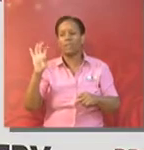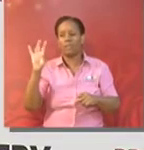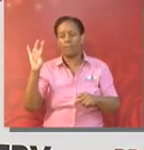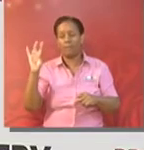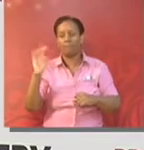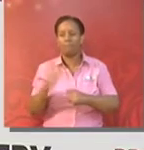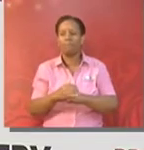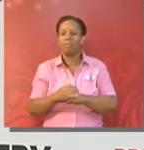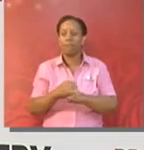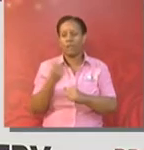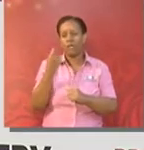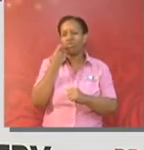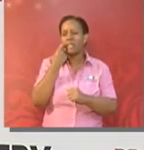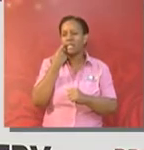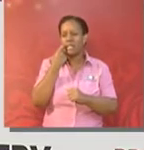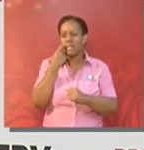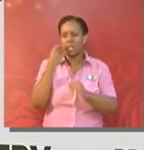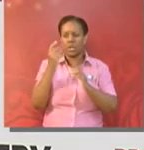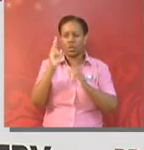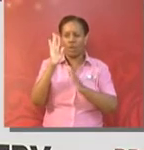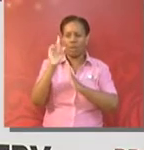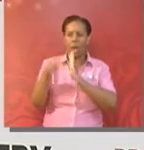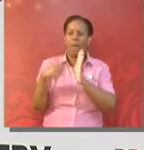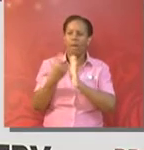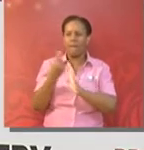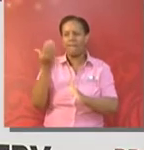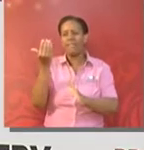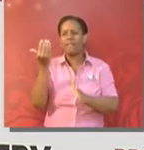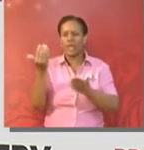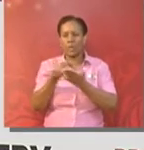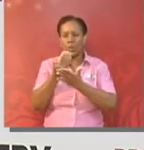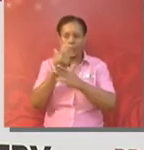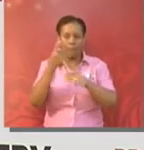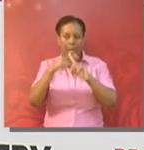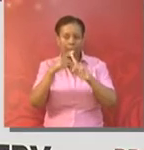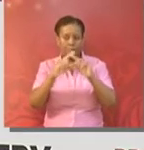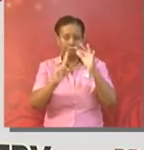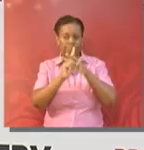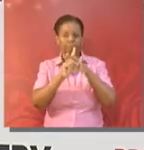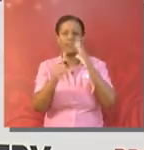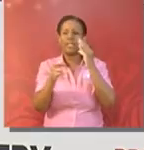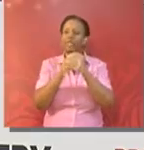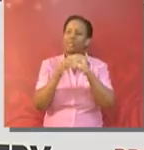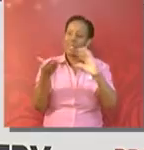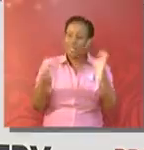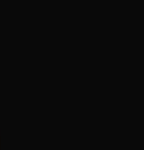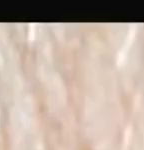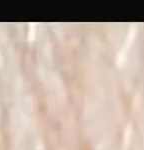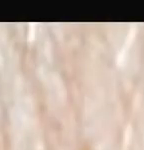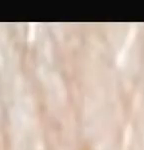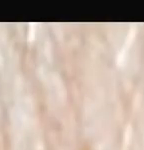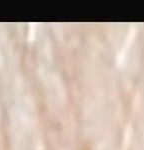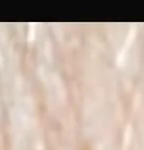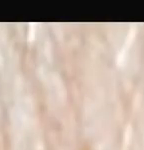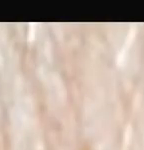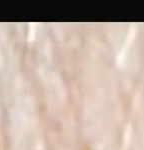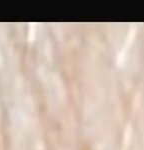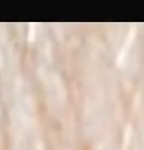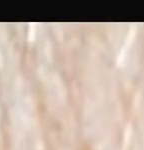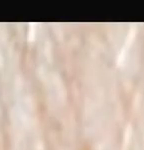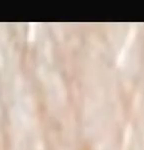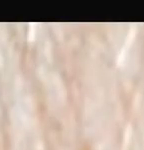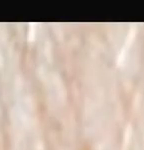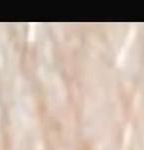The top medical officer also noted that this is the third successive year where there have been no deaths due to dengue. There have only been